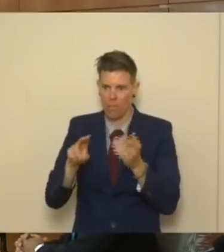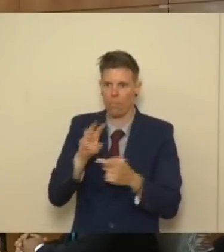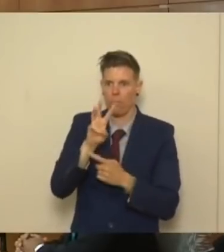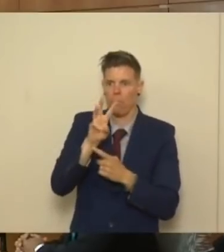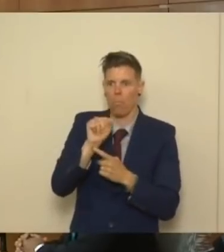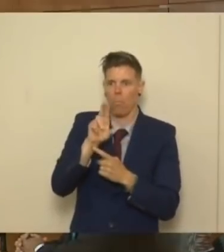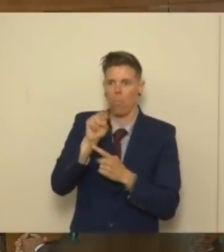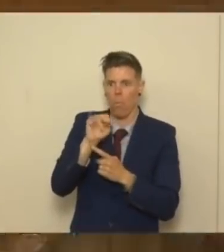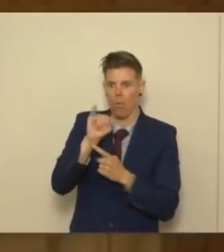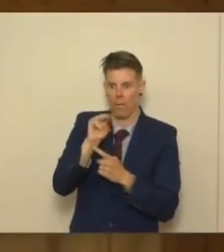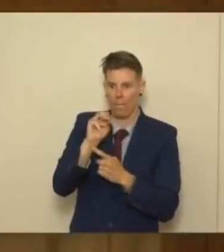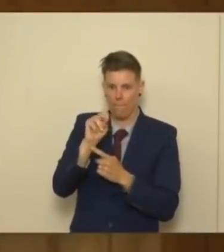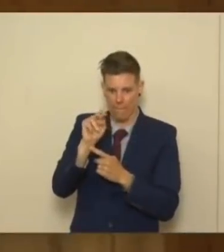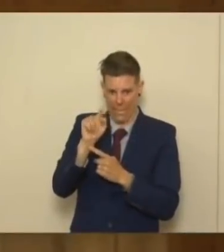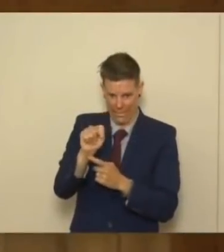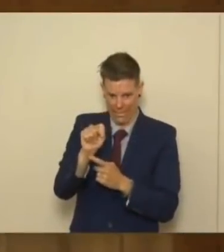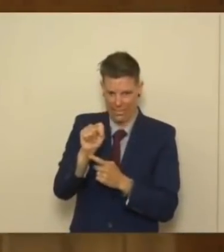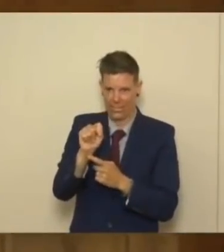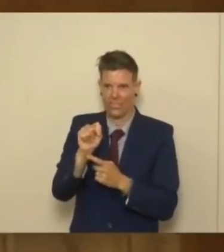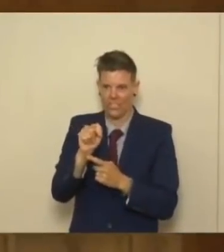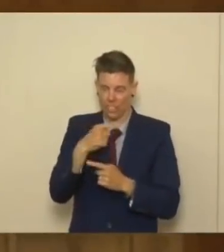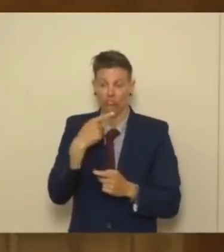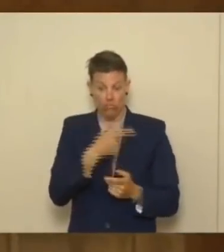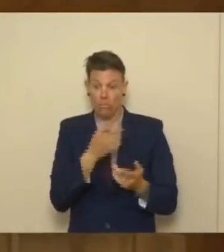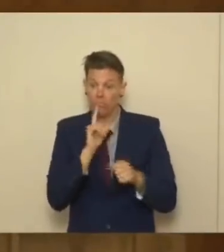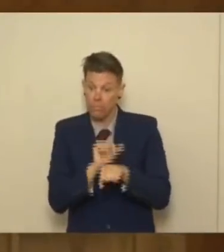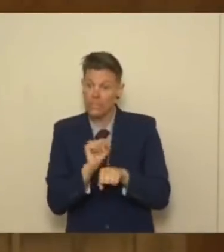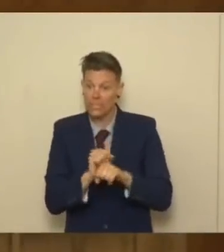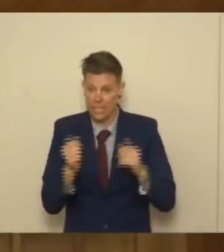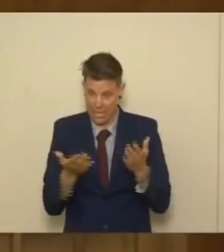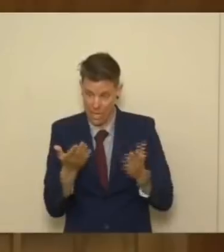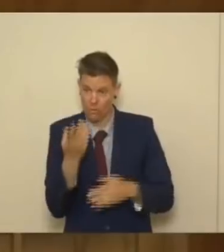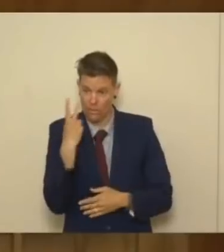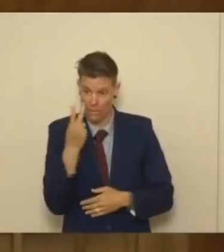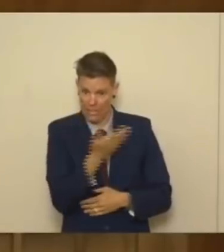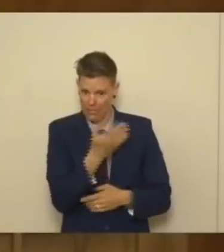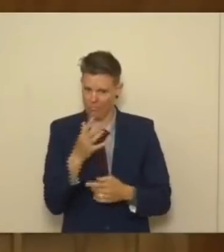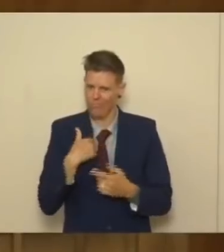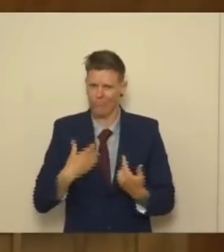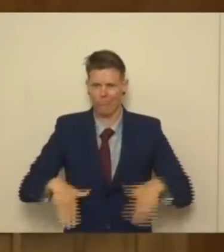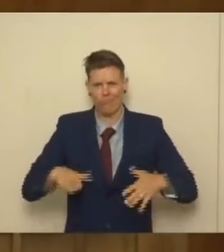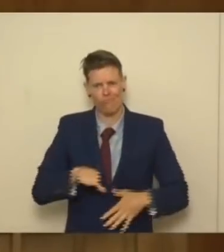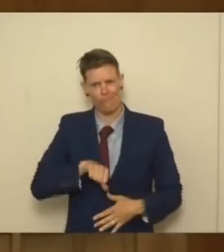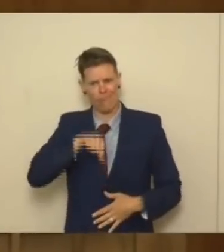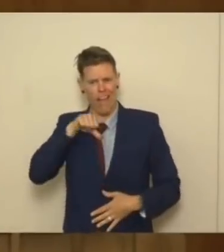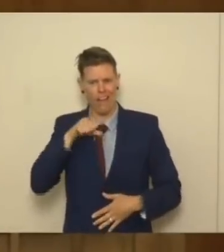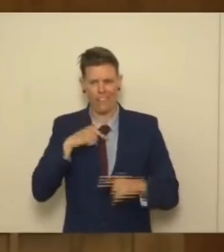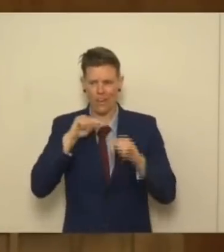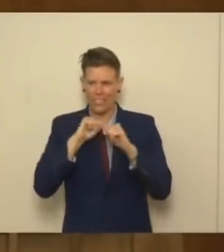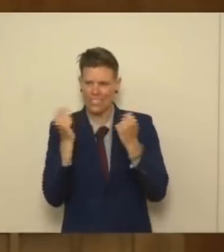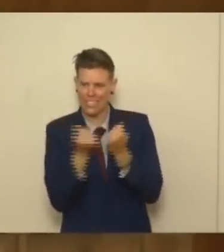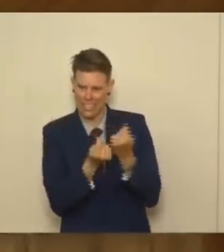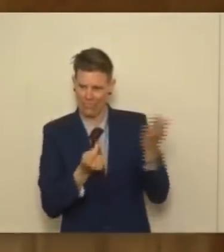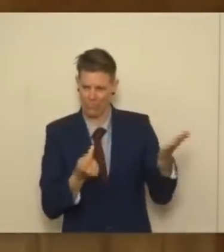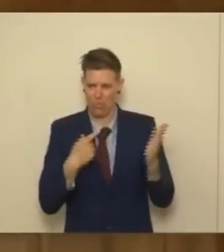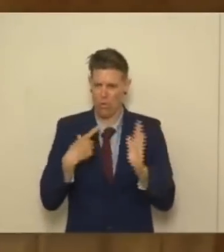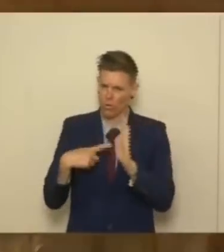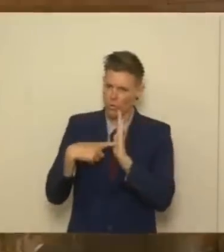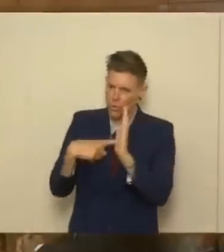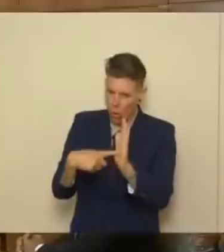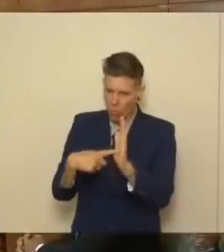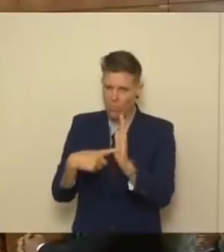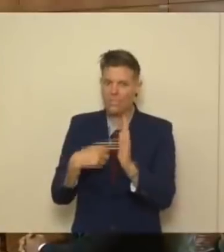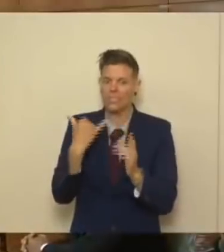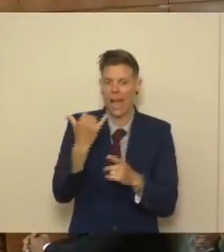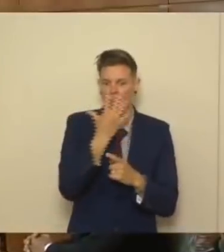Mexico team and want to introduce them to you as often as we can. And then back to me.